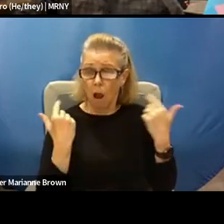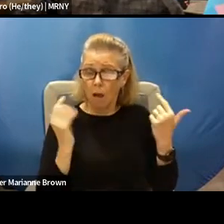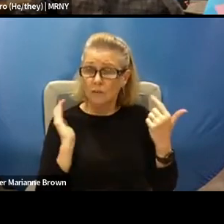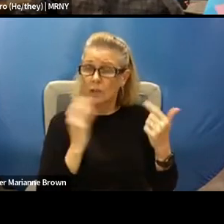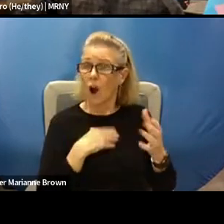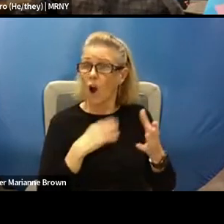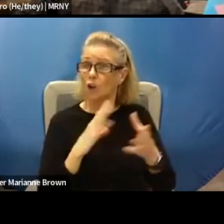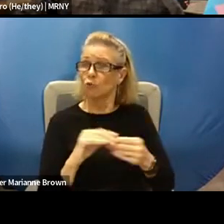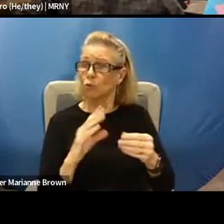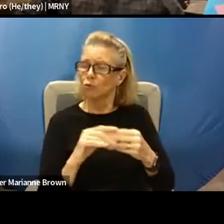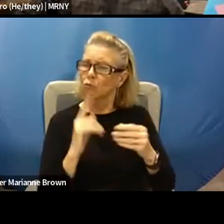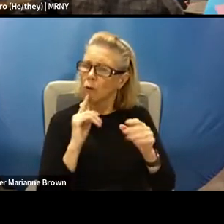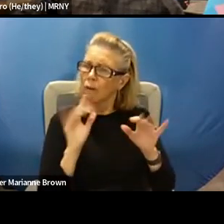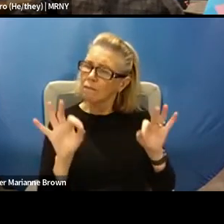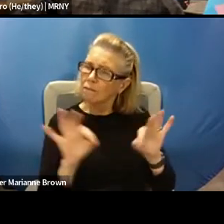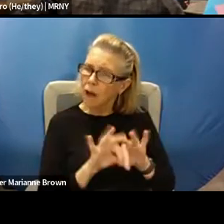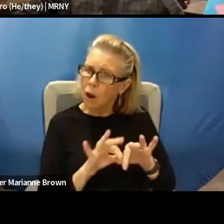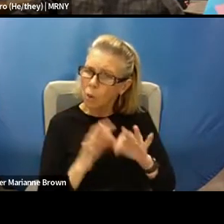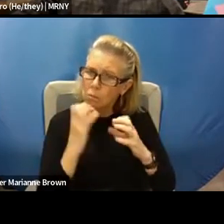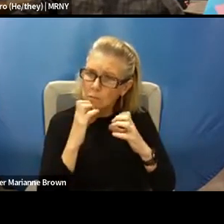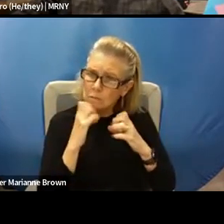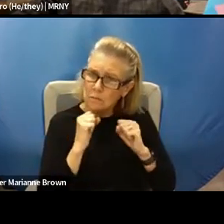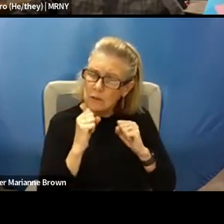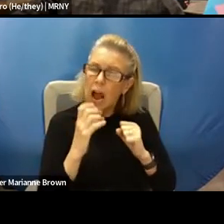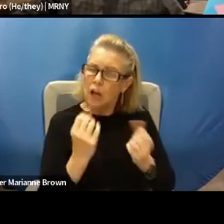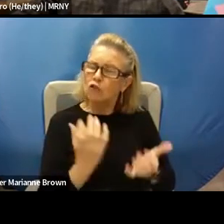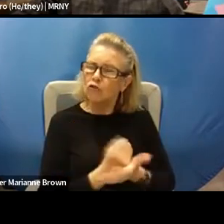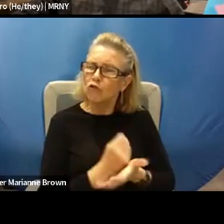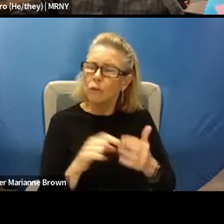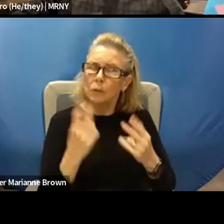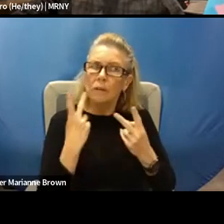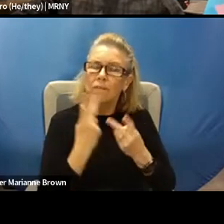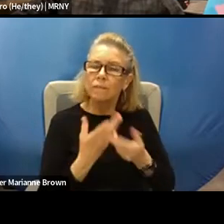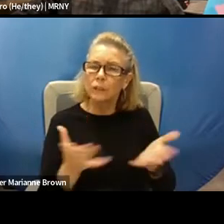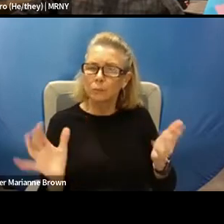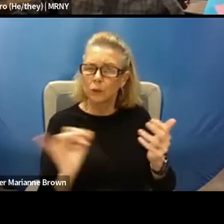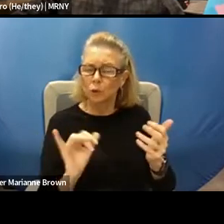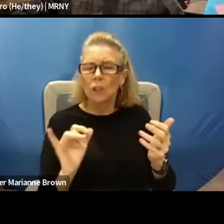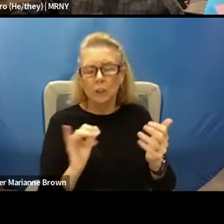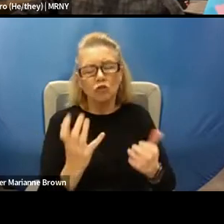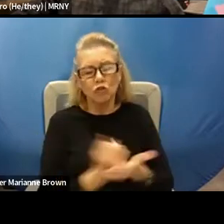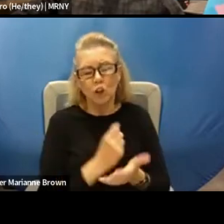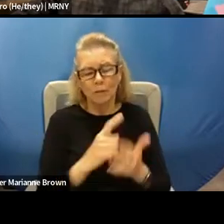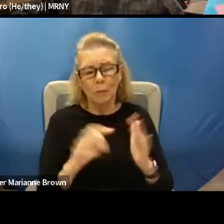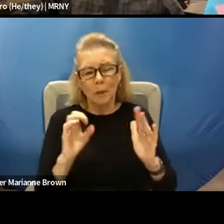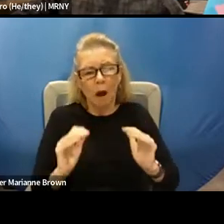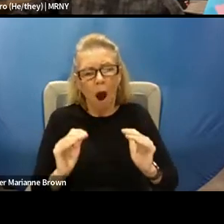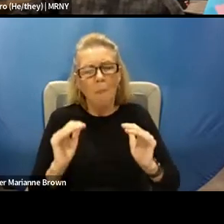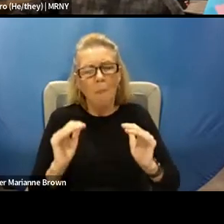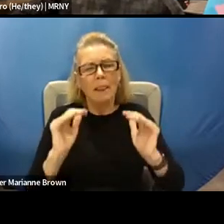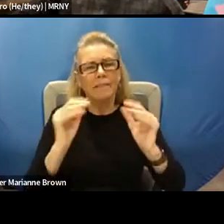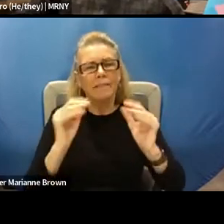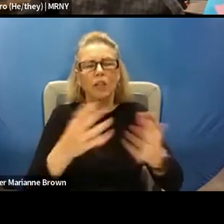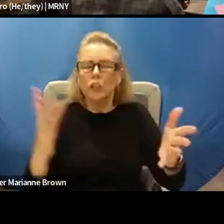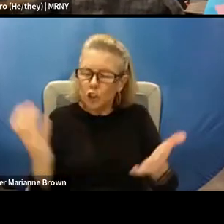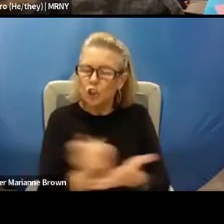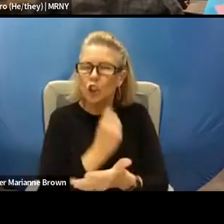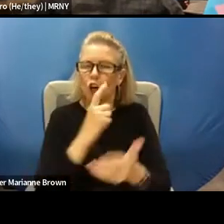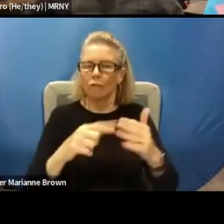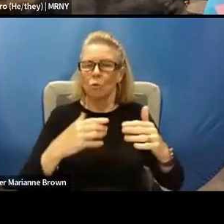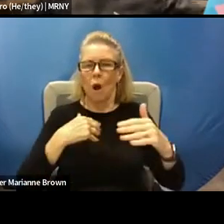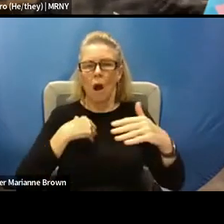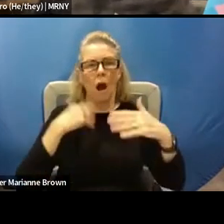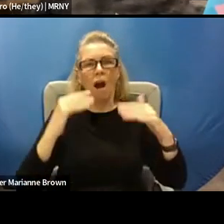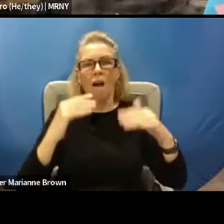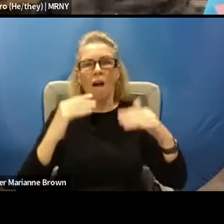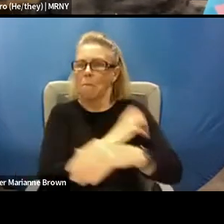are valuable and they deserve to be visible too. They deserve to be uplifted. They deserve to have a platform. They deserve the